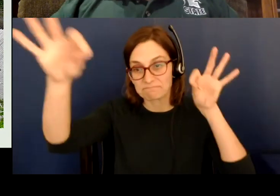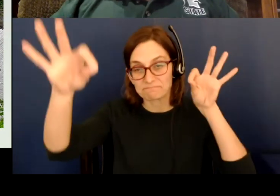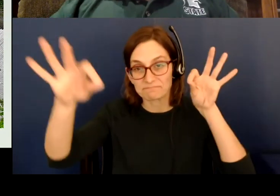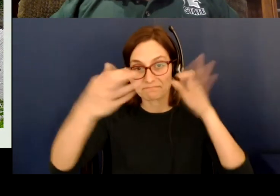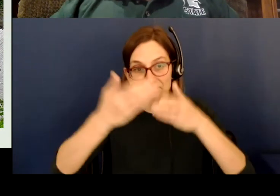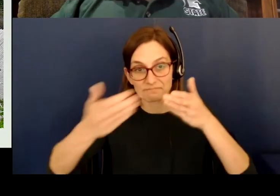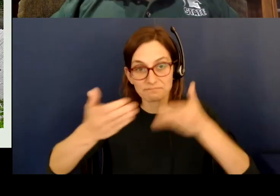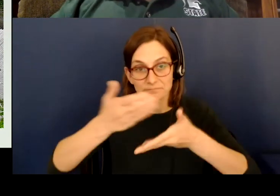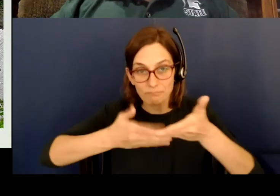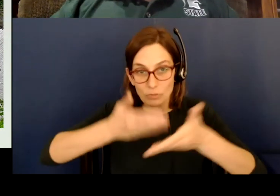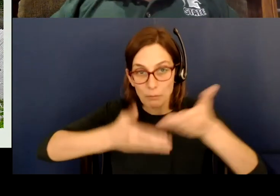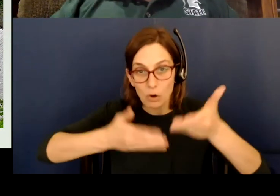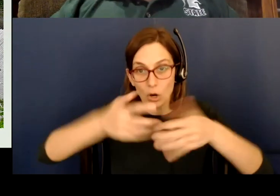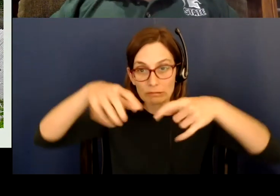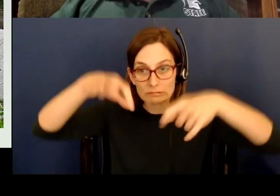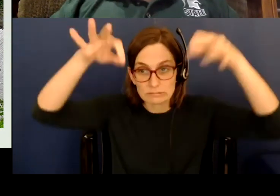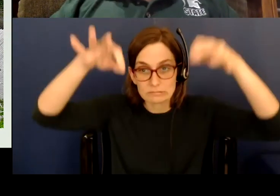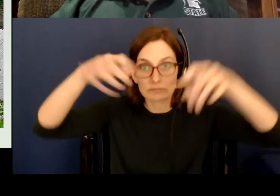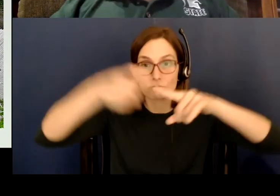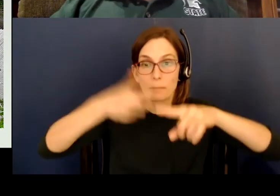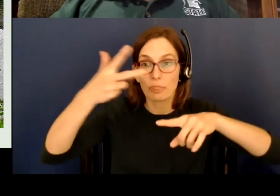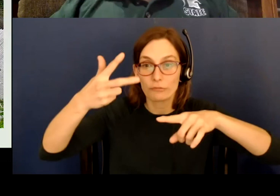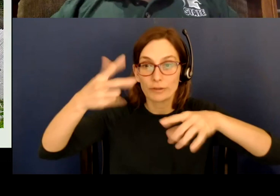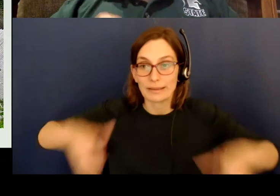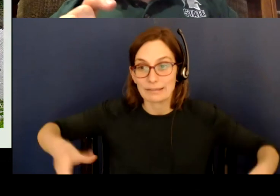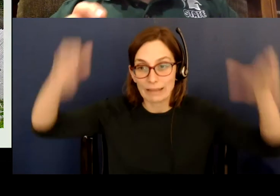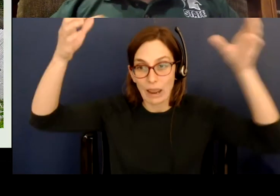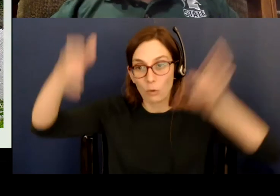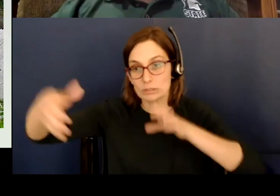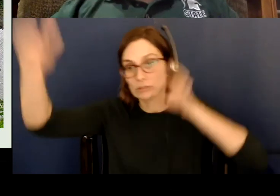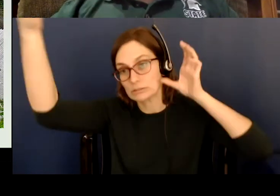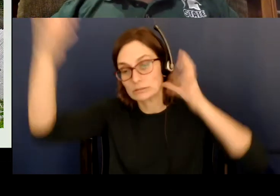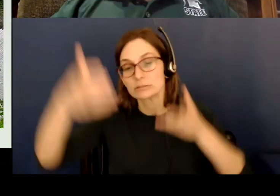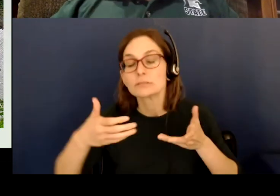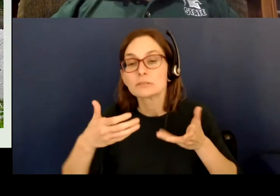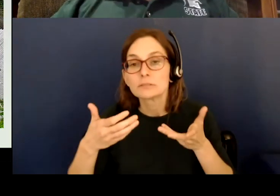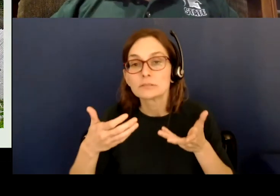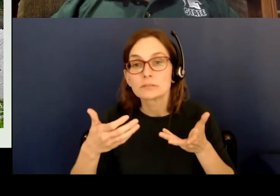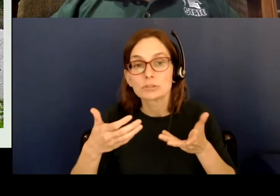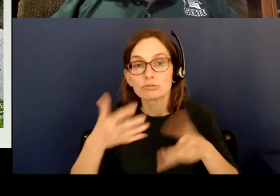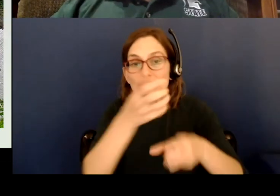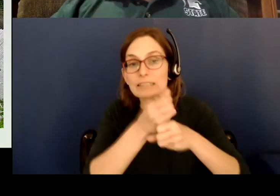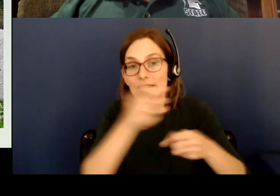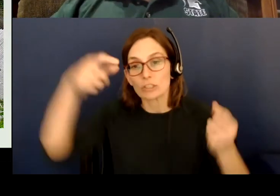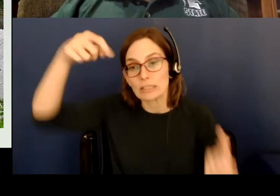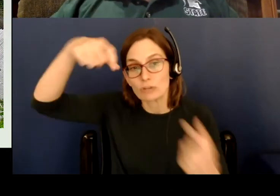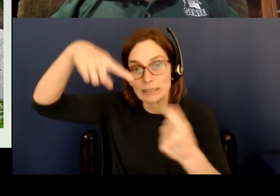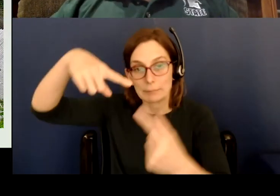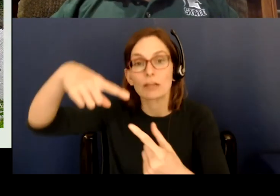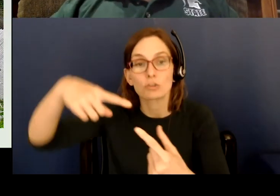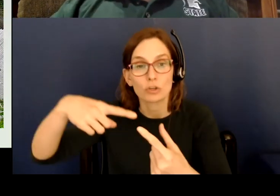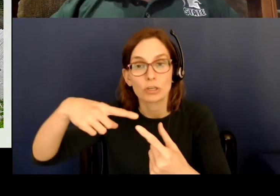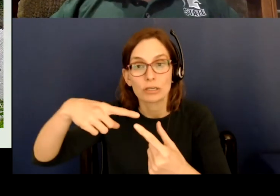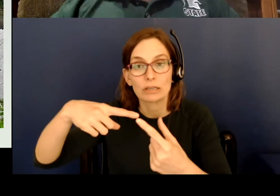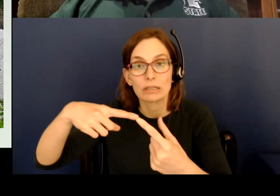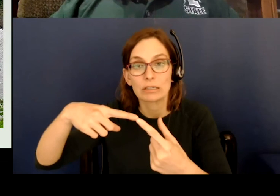hung by cables from 3 towers, both receivers and transmitters. And the cables move the instruments. Instead